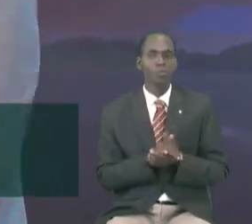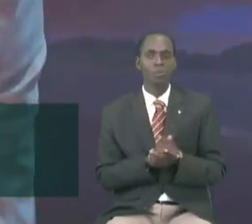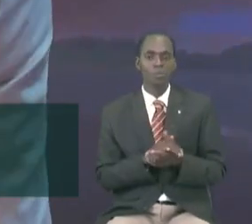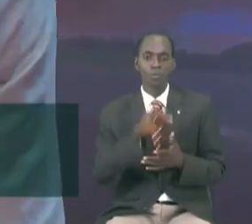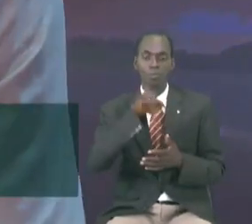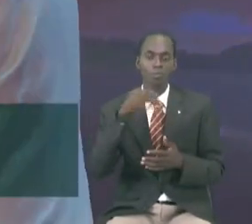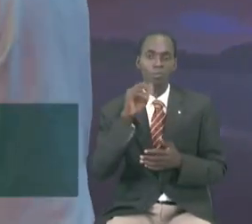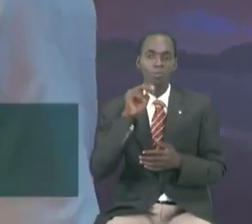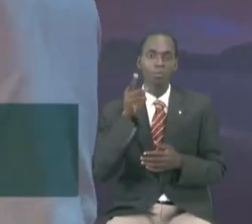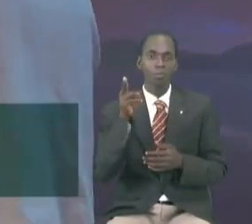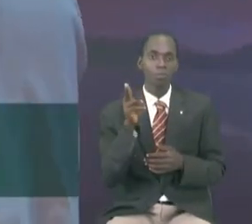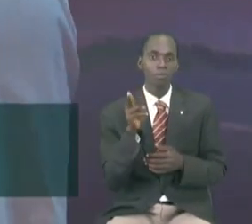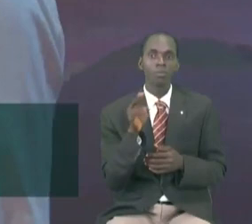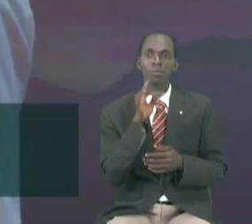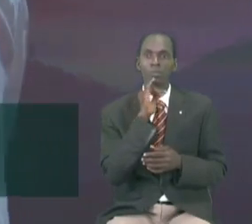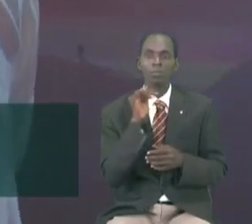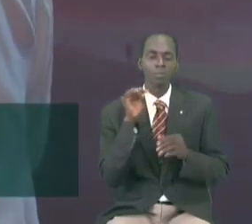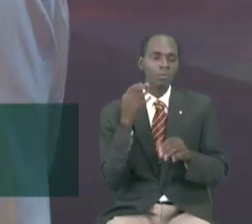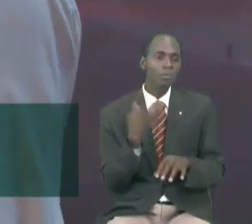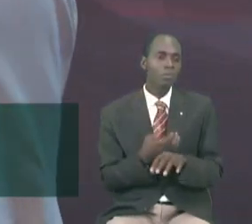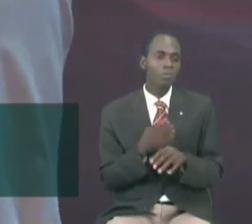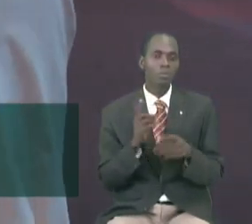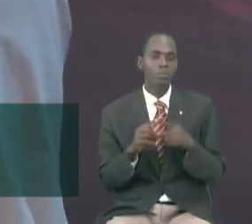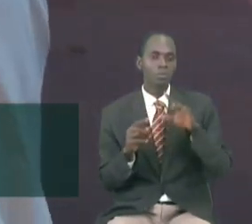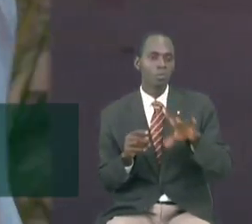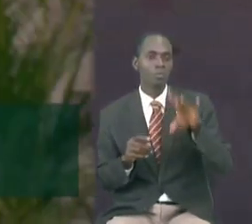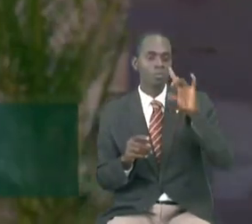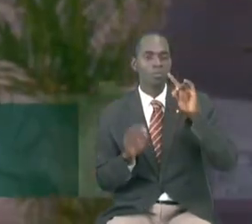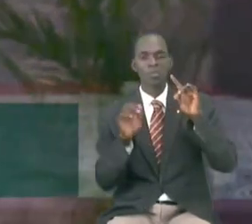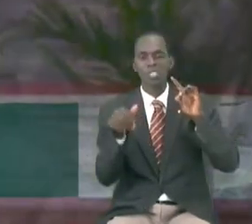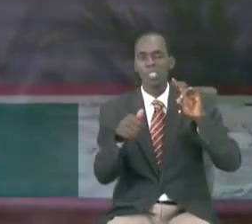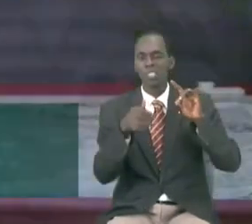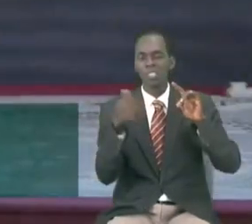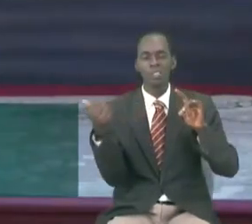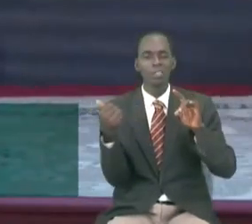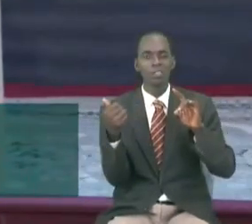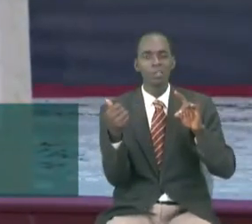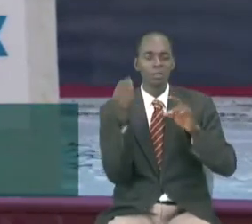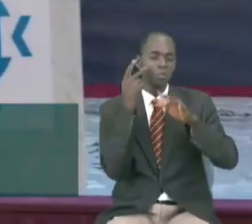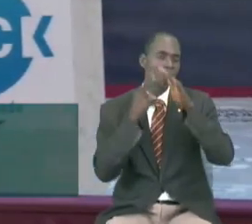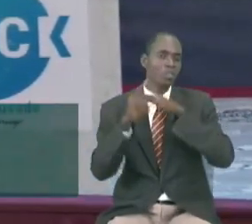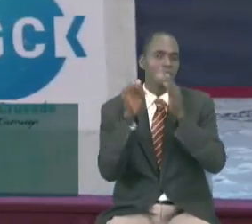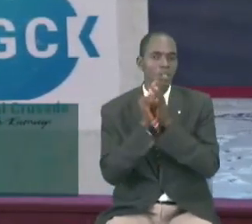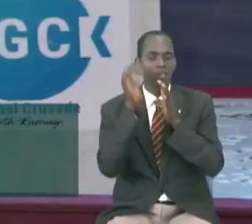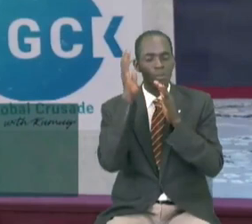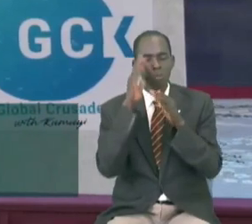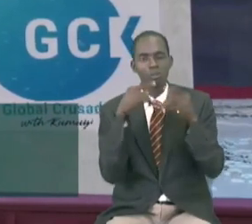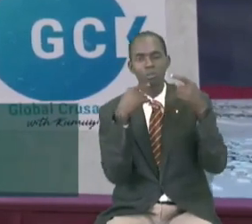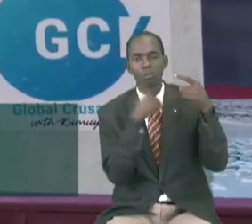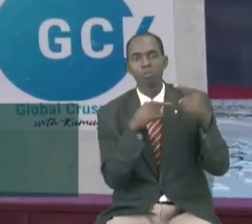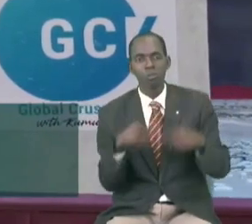God. God, the potentate, God, the almighty, God, the